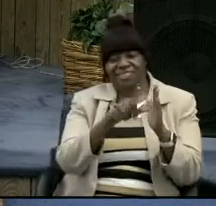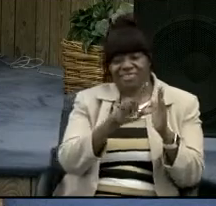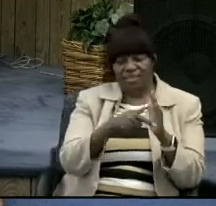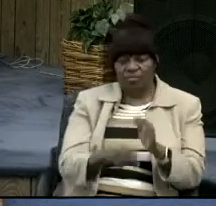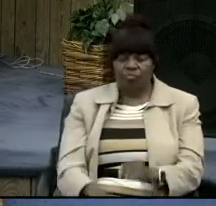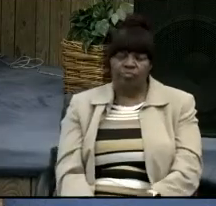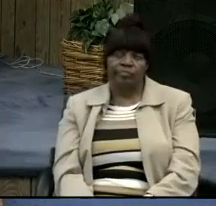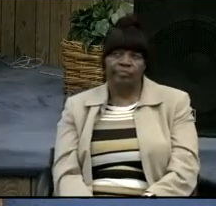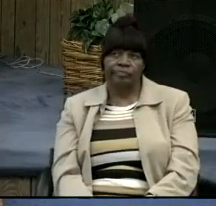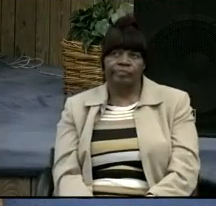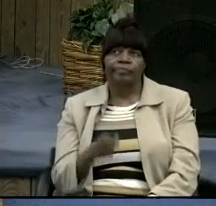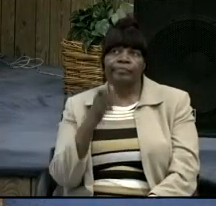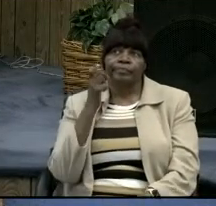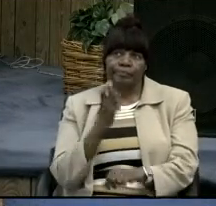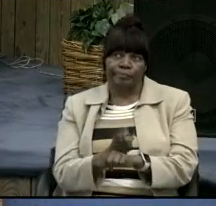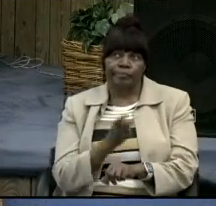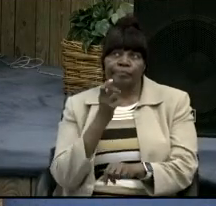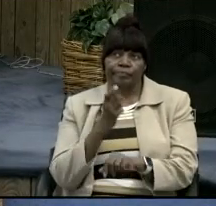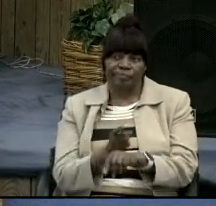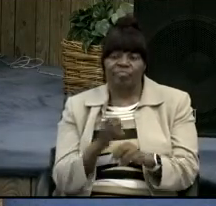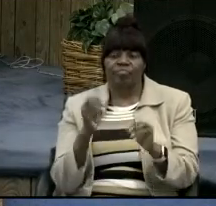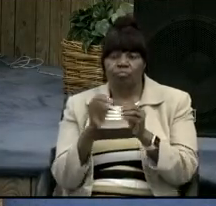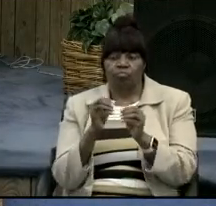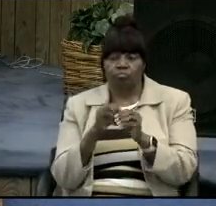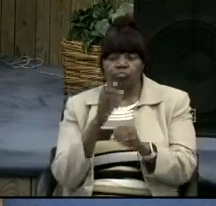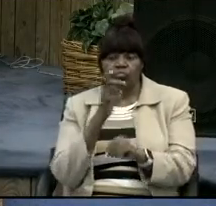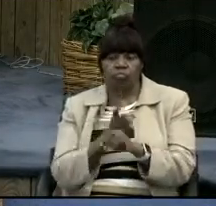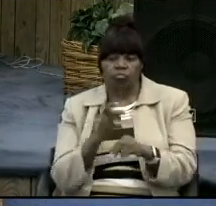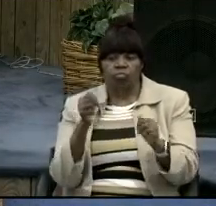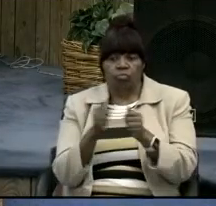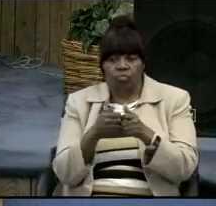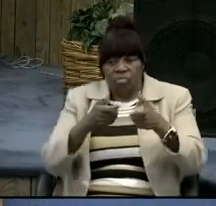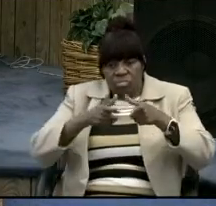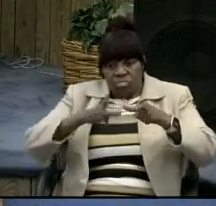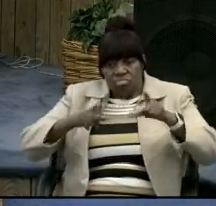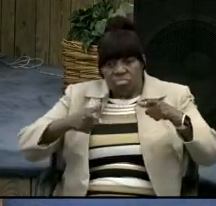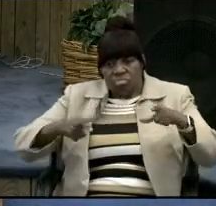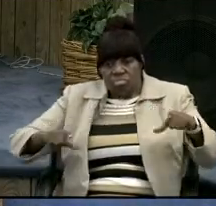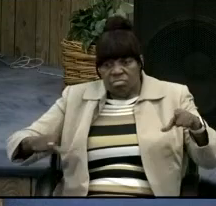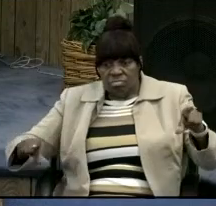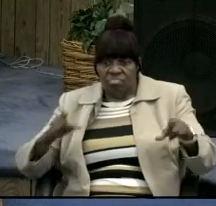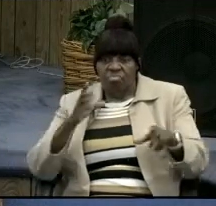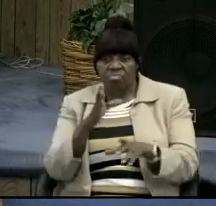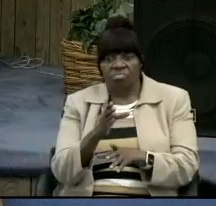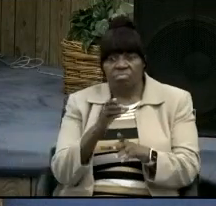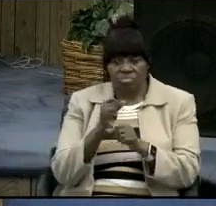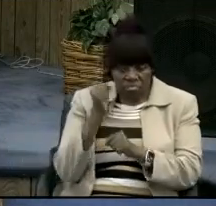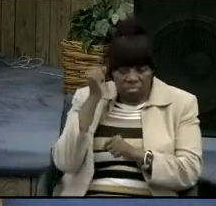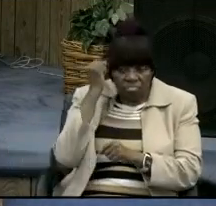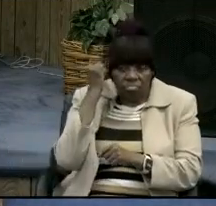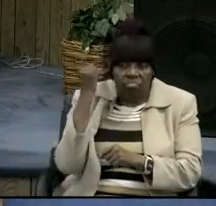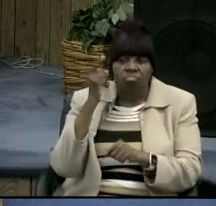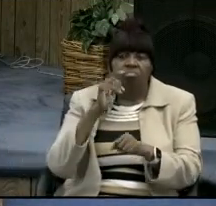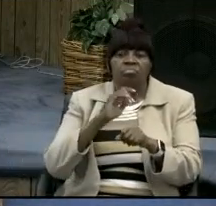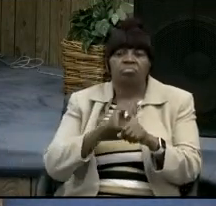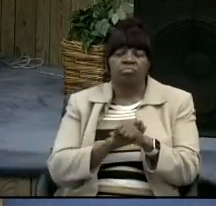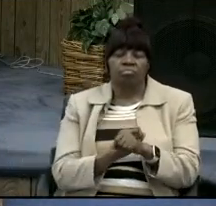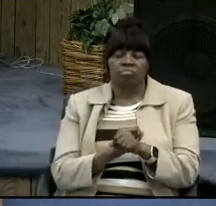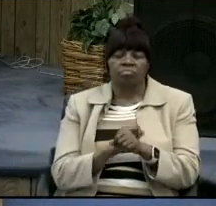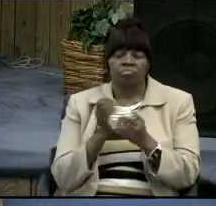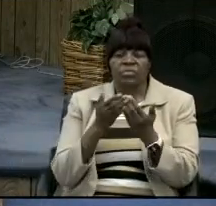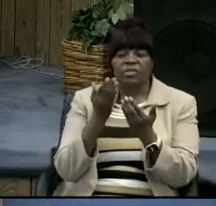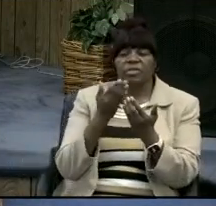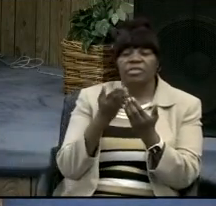be more difficult. Same thing with languages. That's why kids pick up languages easier